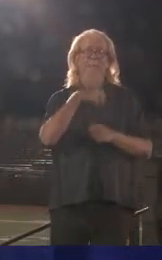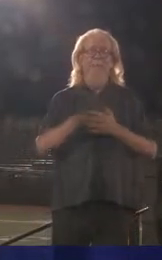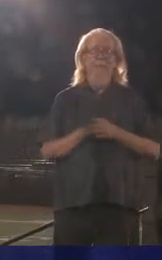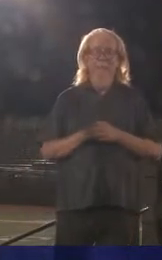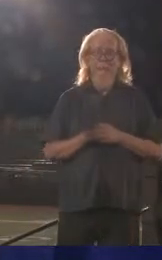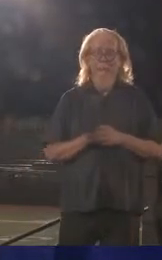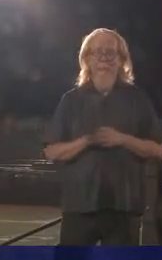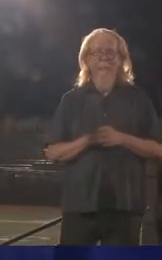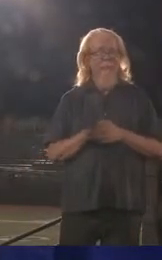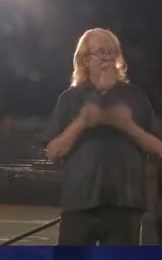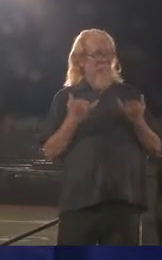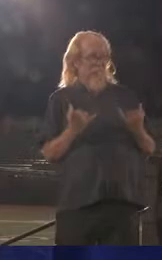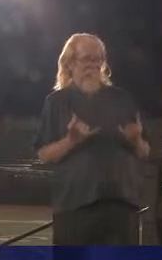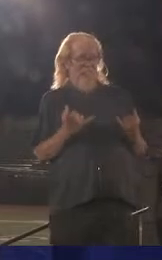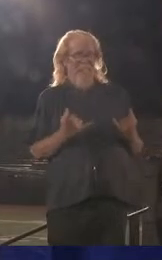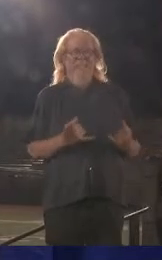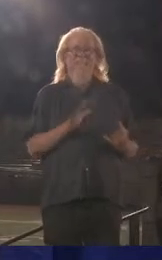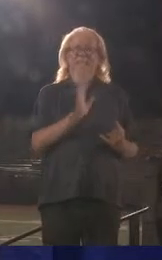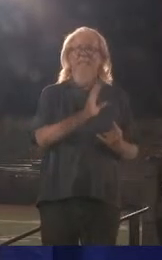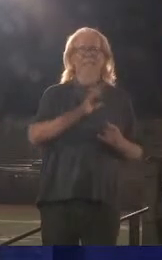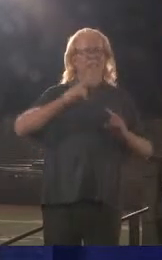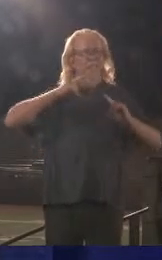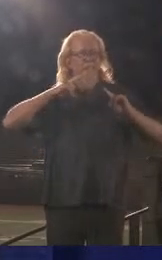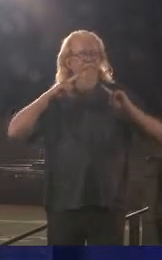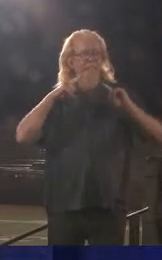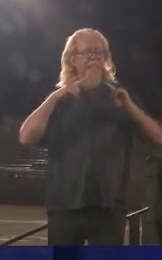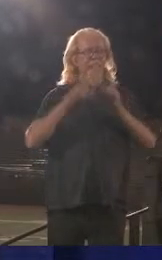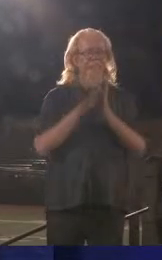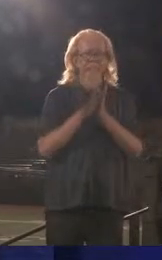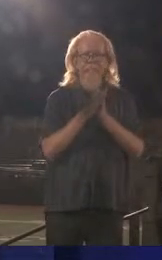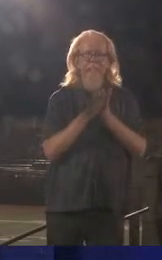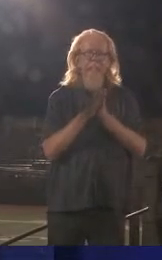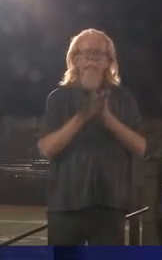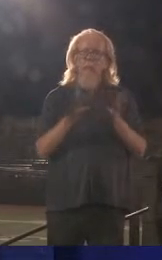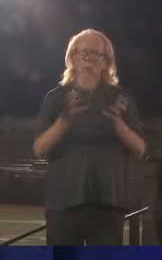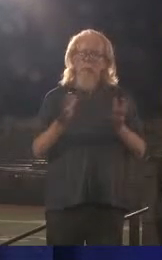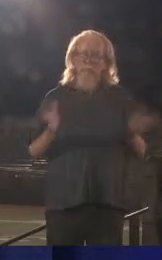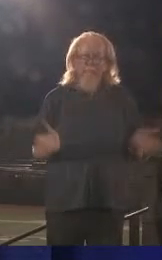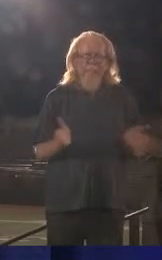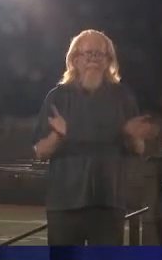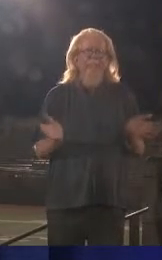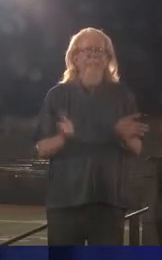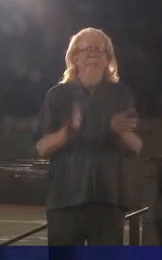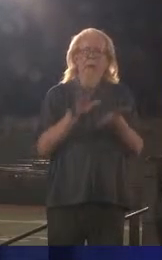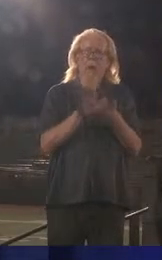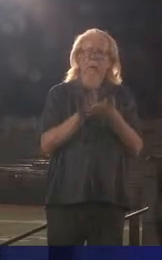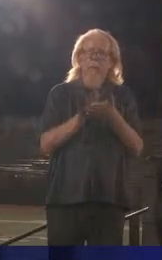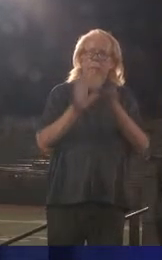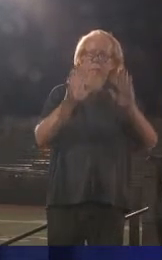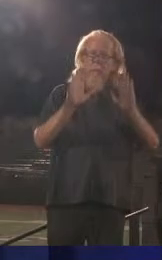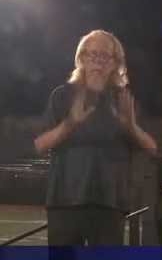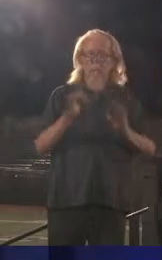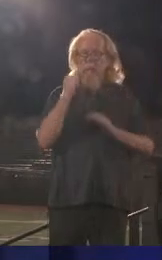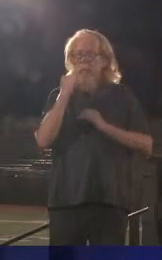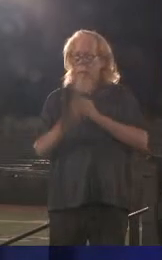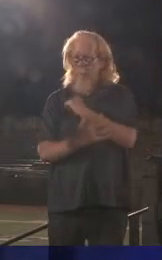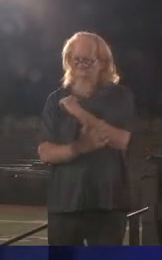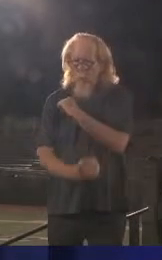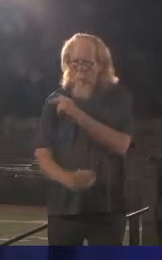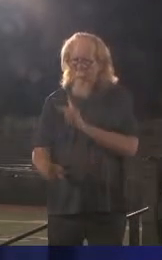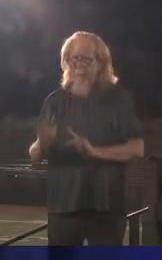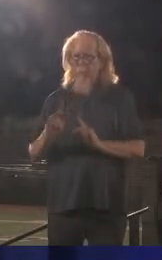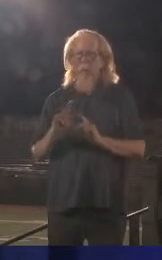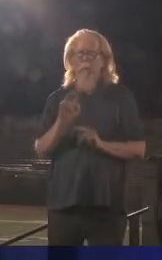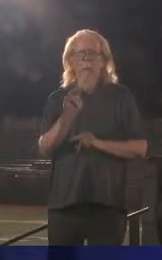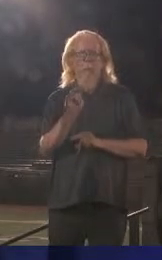Today, Nalania makes it her mission to promote academic excellence amongst low-income and minority